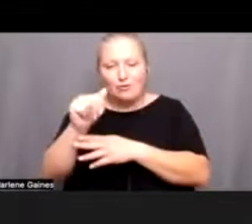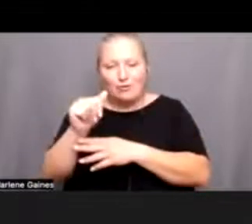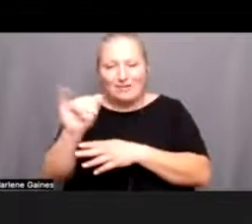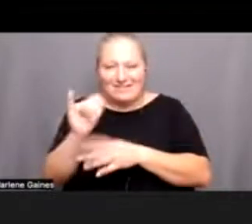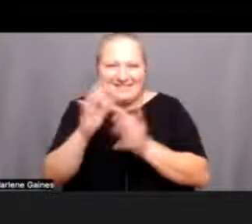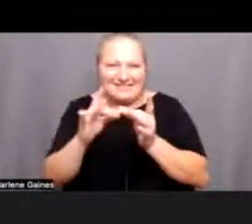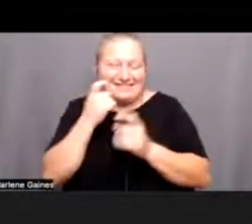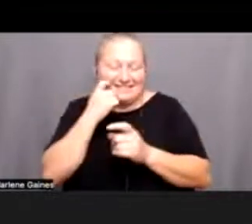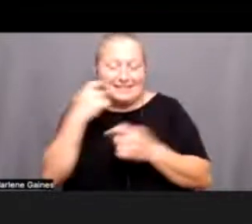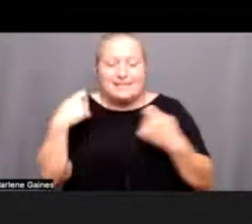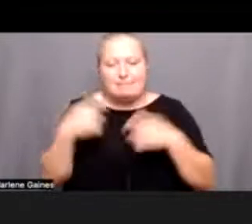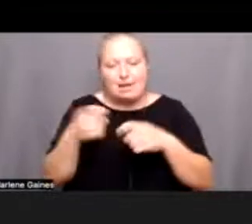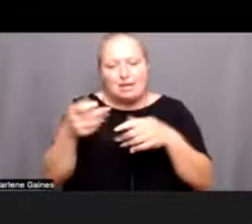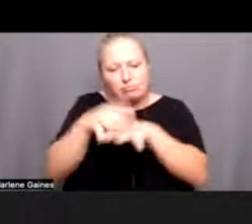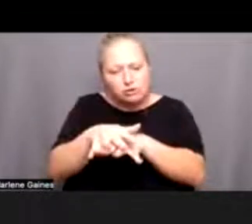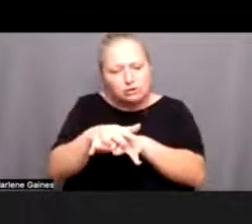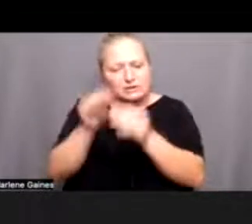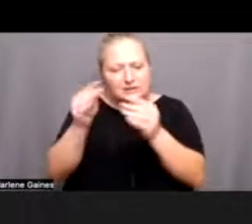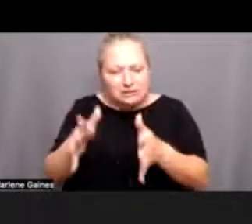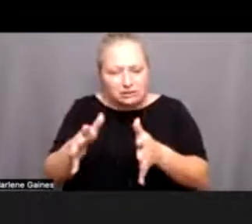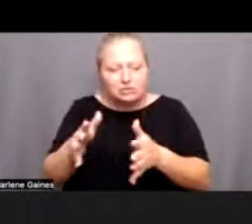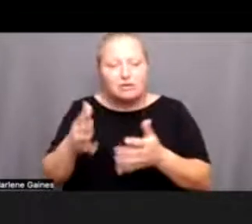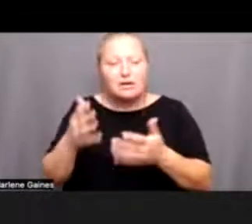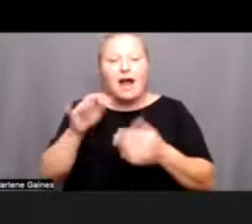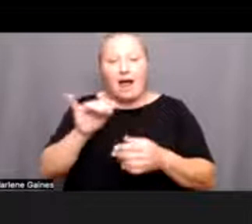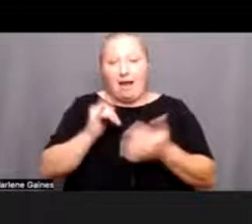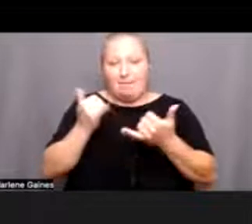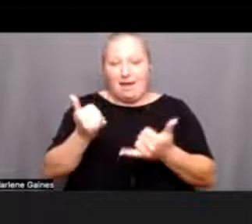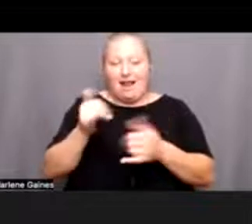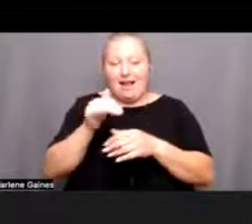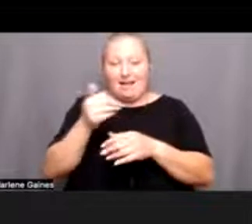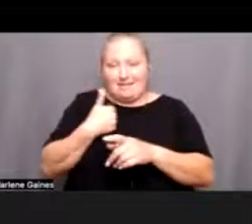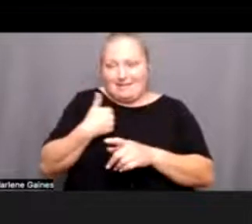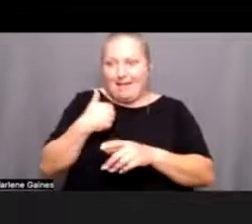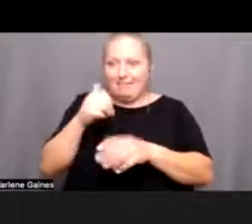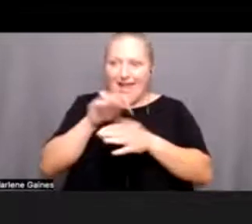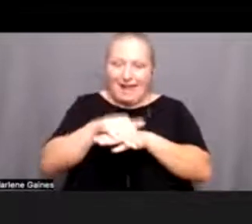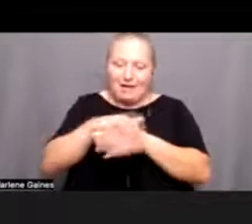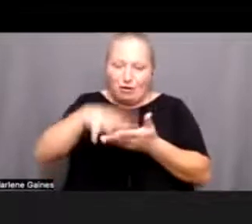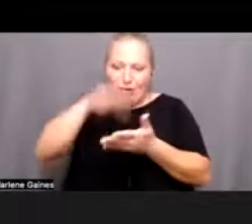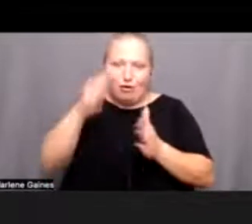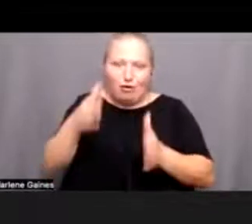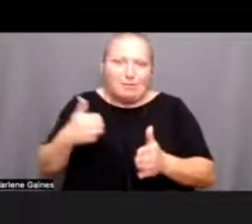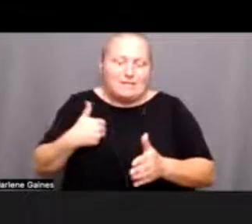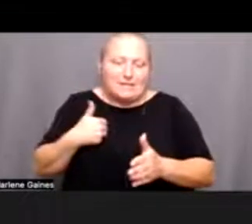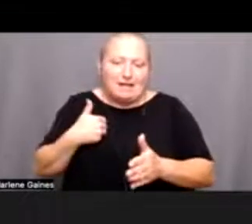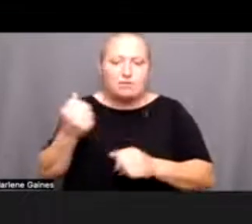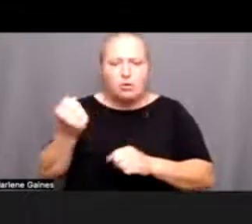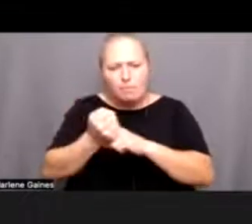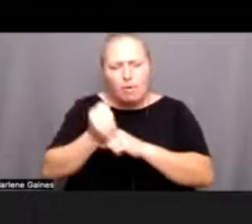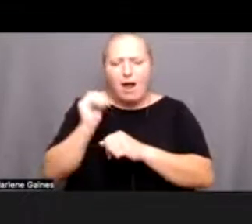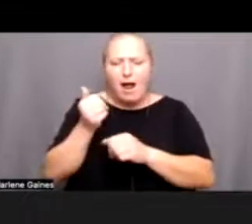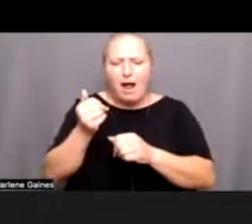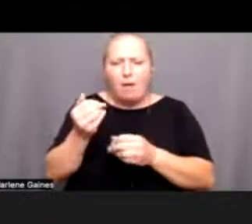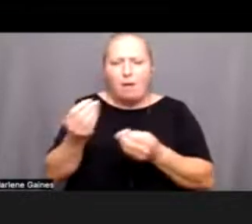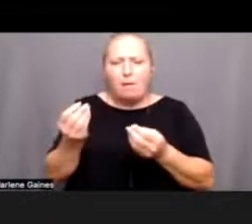said, as a Spanish immersion teacher. I am an English learner myself, and so supporting our multilingual